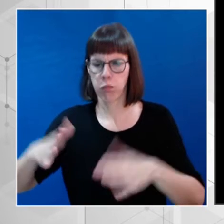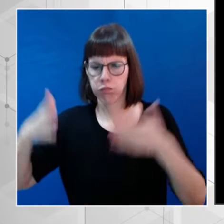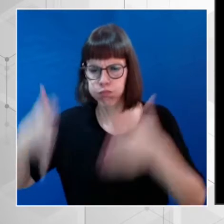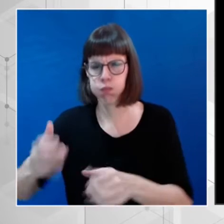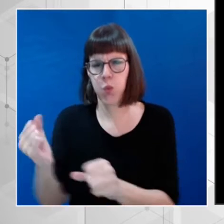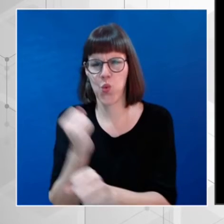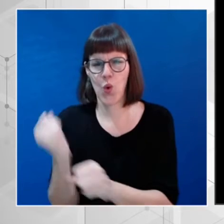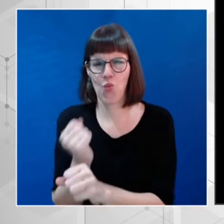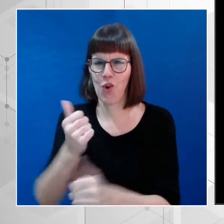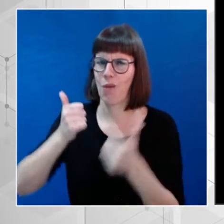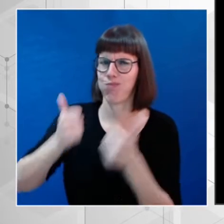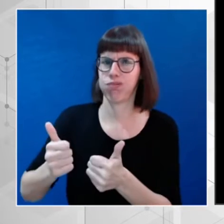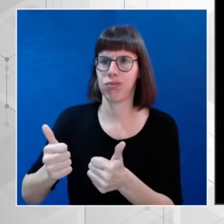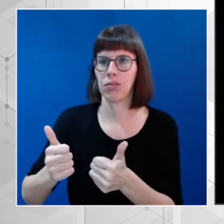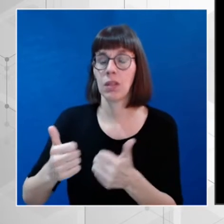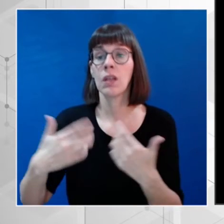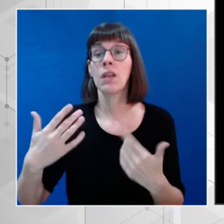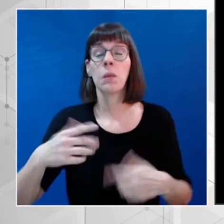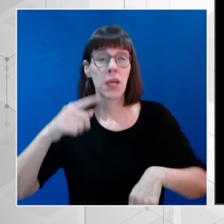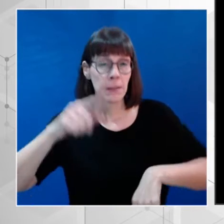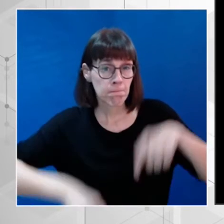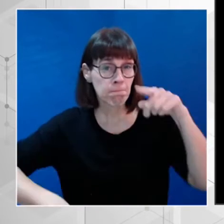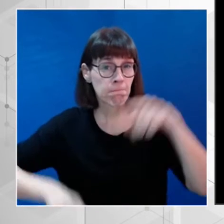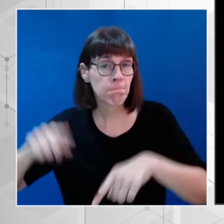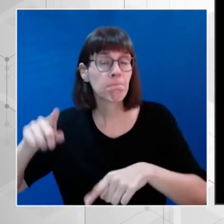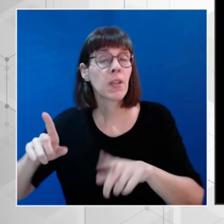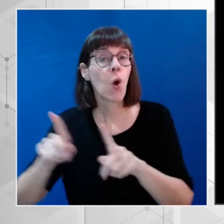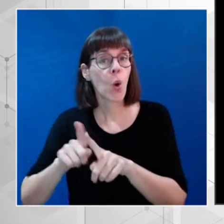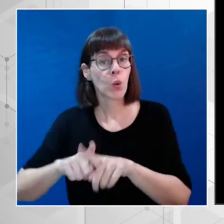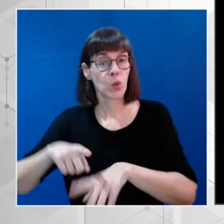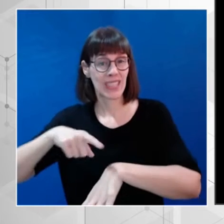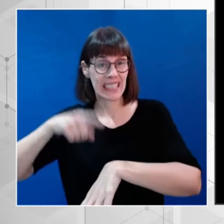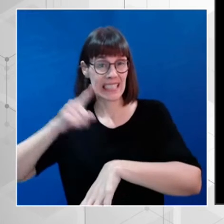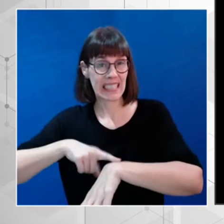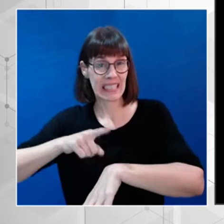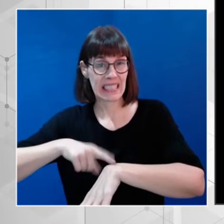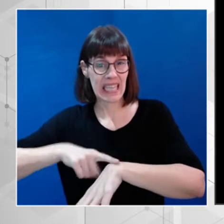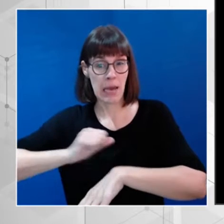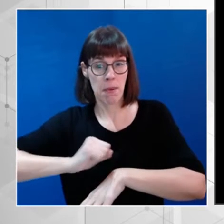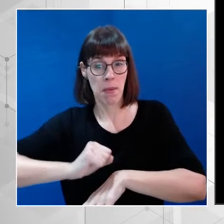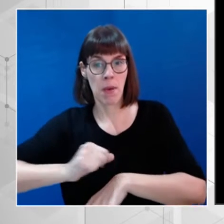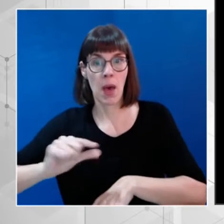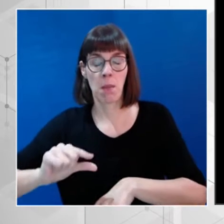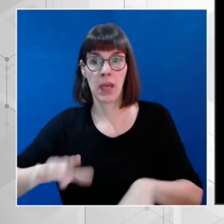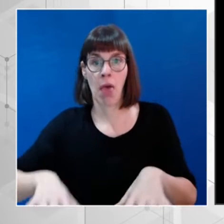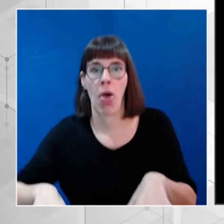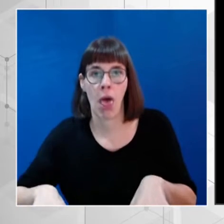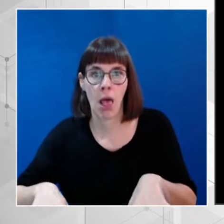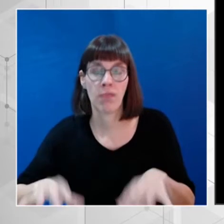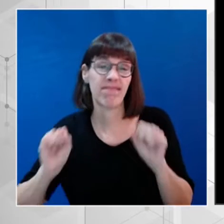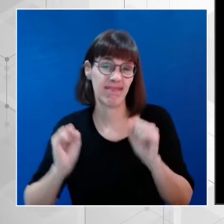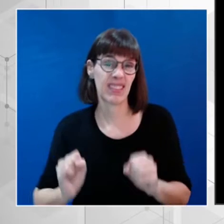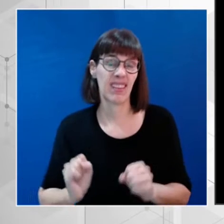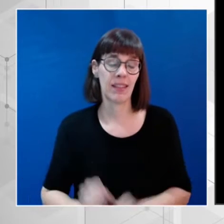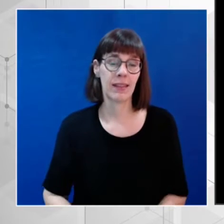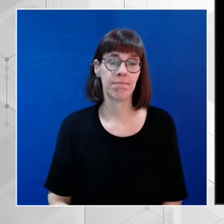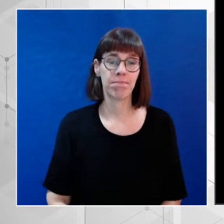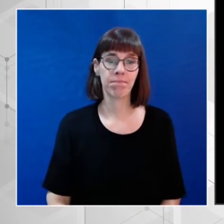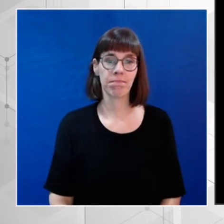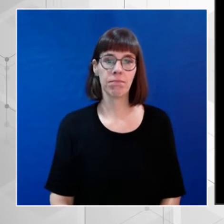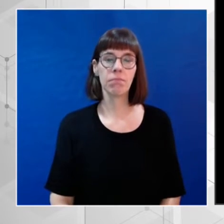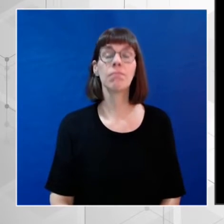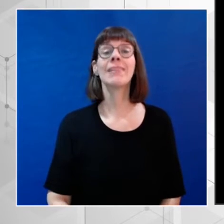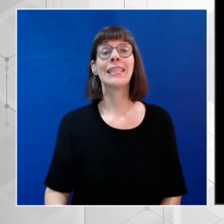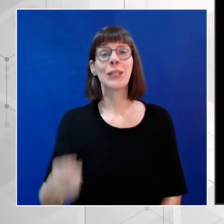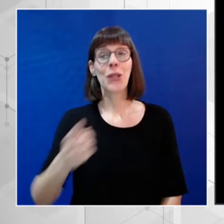But for some of us, time pressure can be debilitating. And no matter how hard we try, sometimes